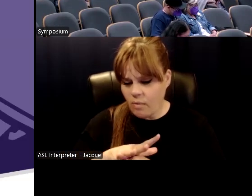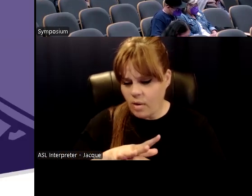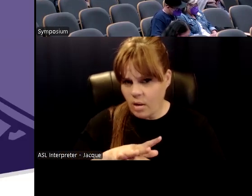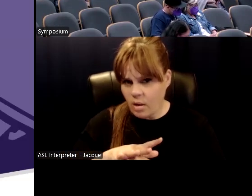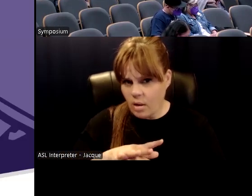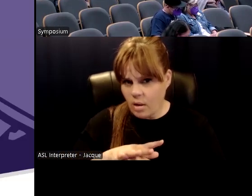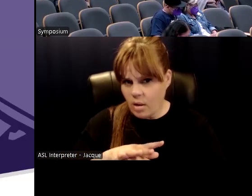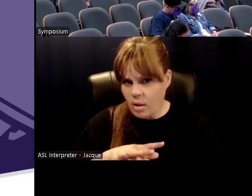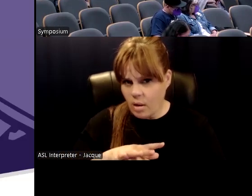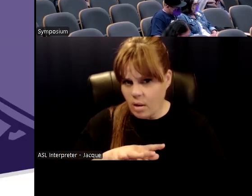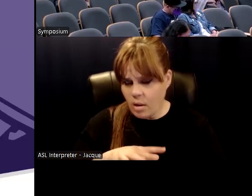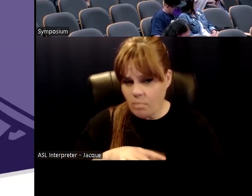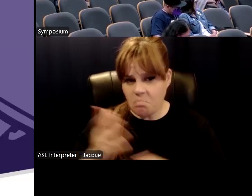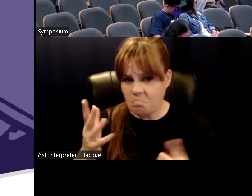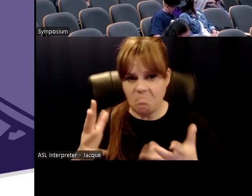from a patient